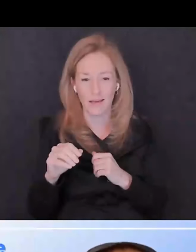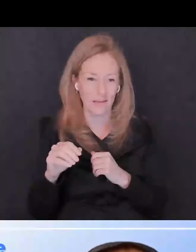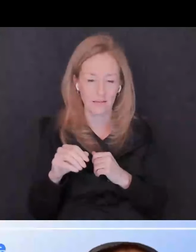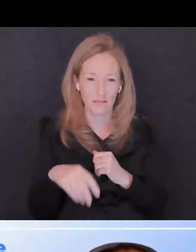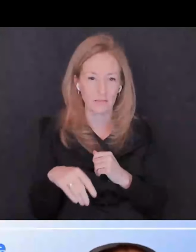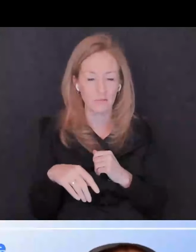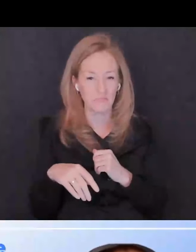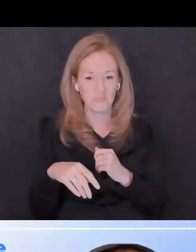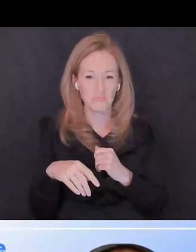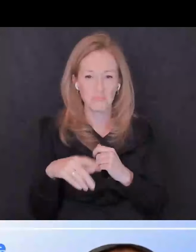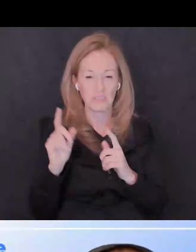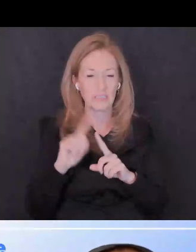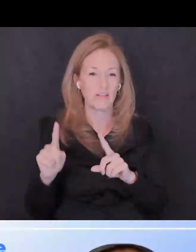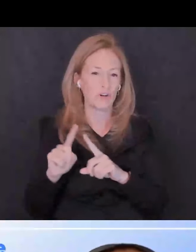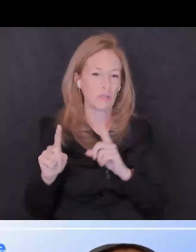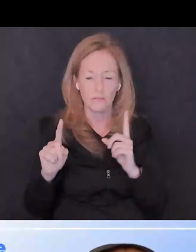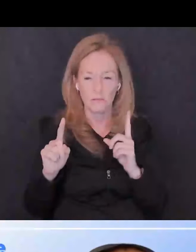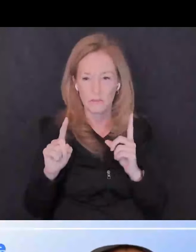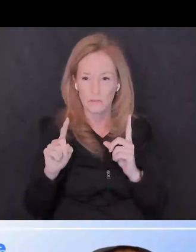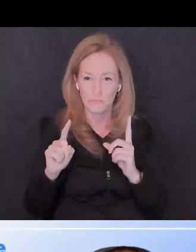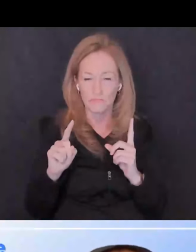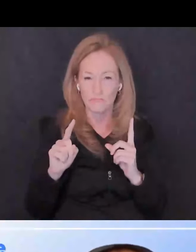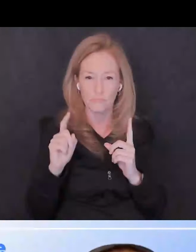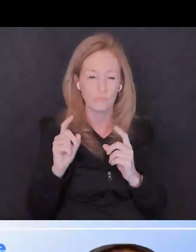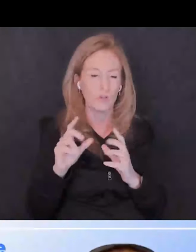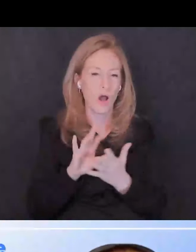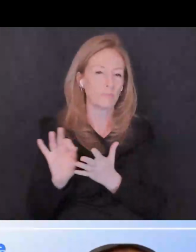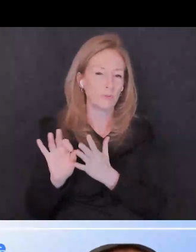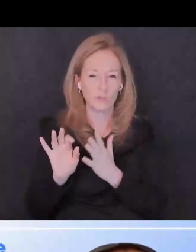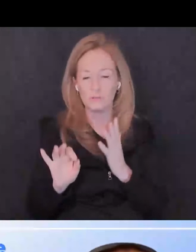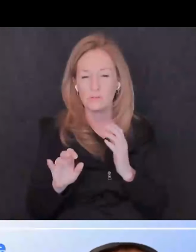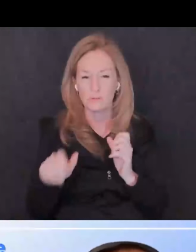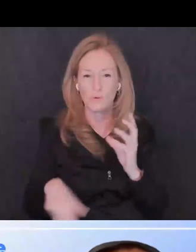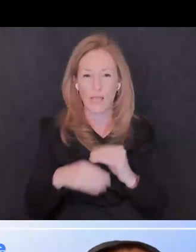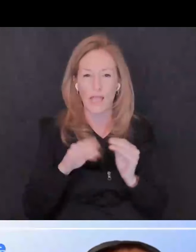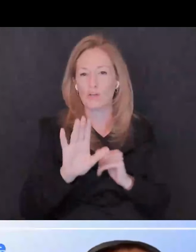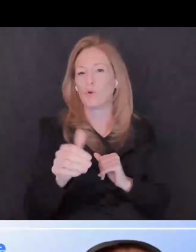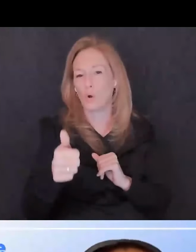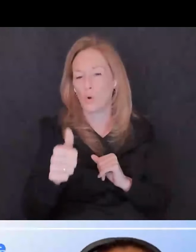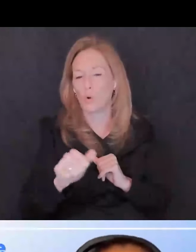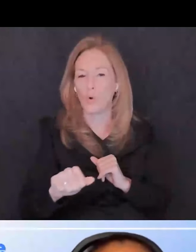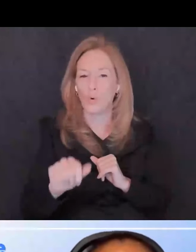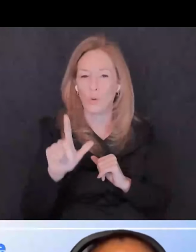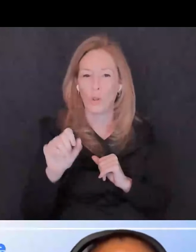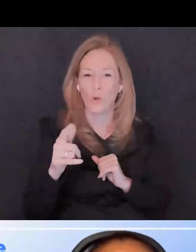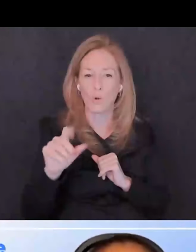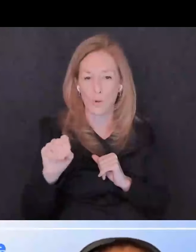own organization logos or use information. So make sure you use that free resource from SAMHSA.